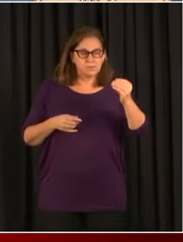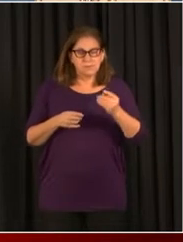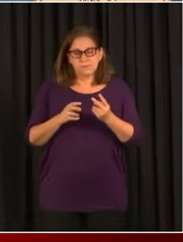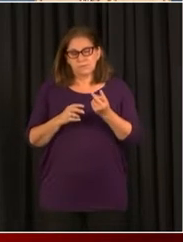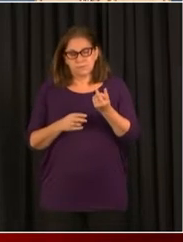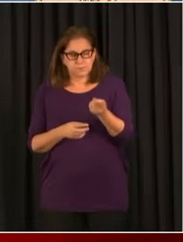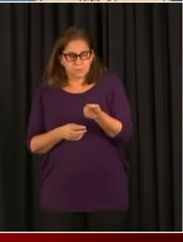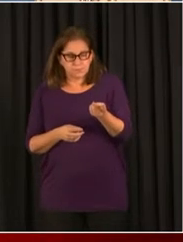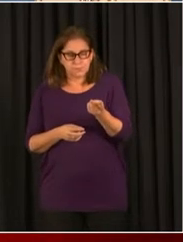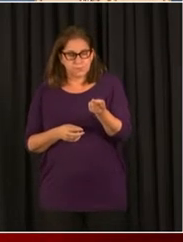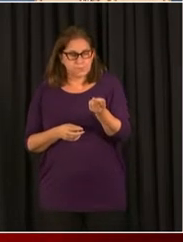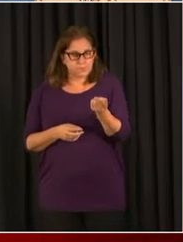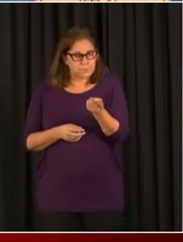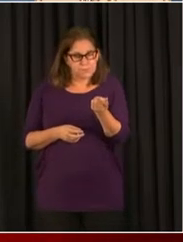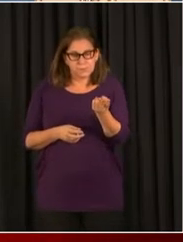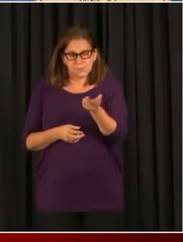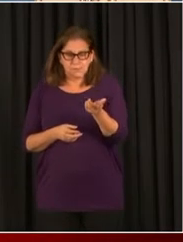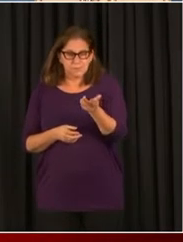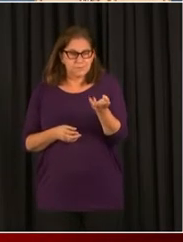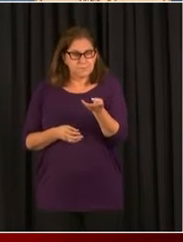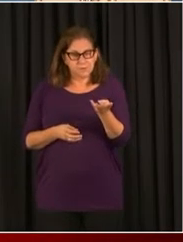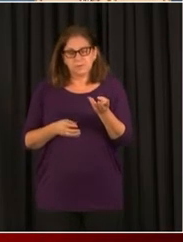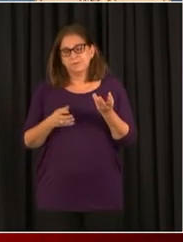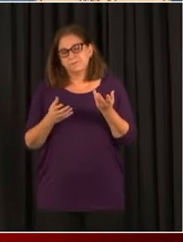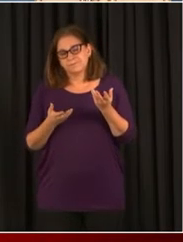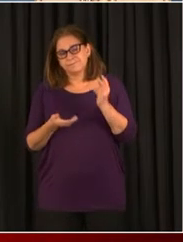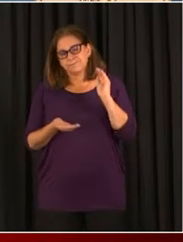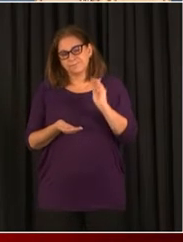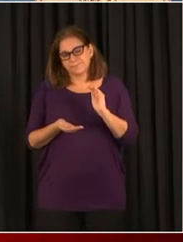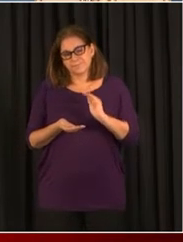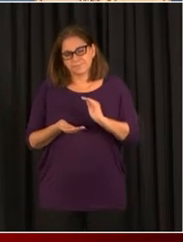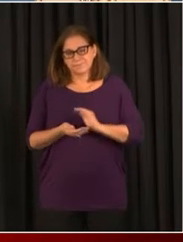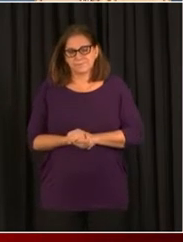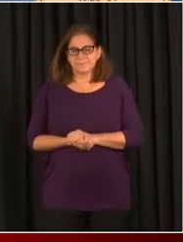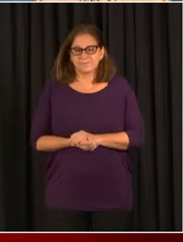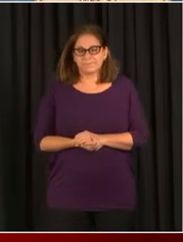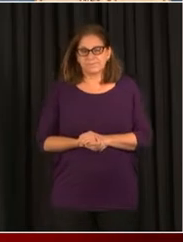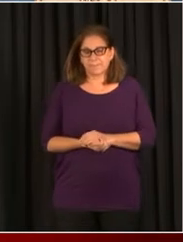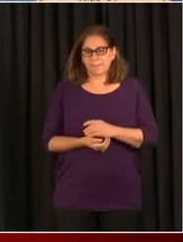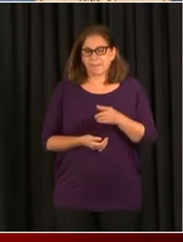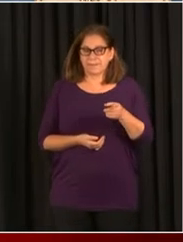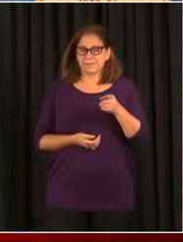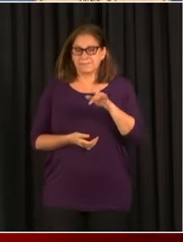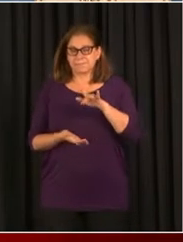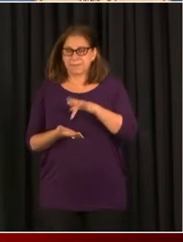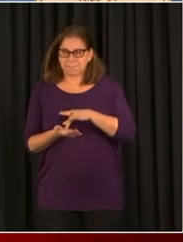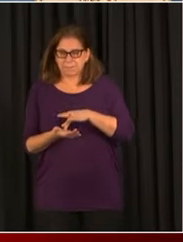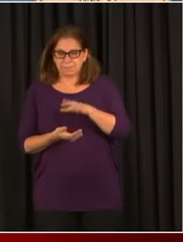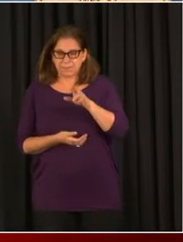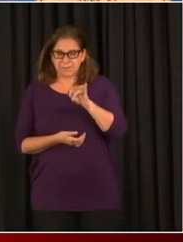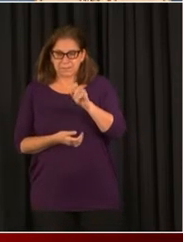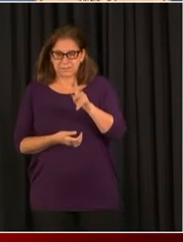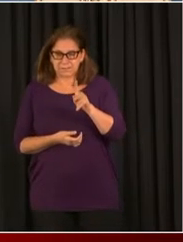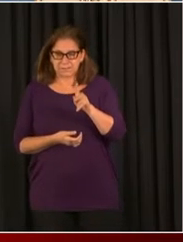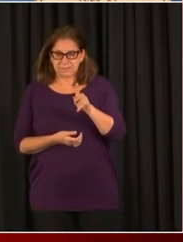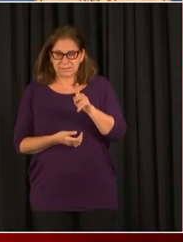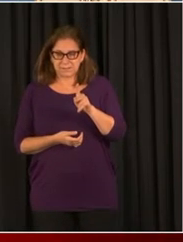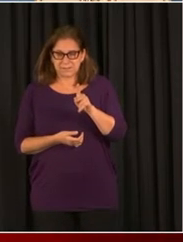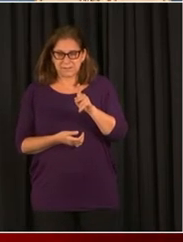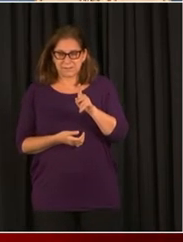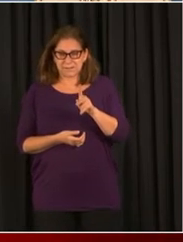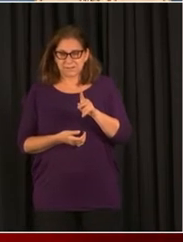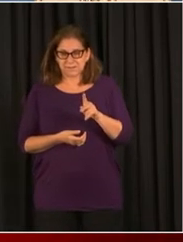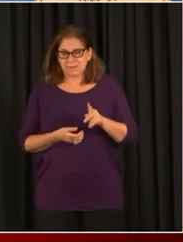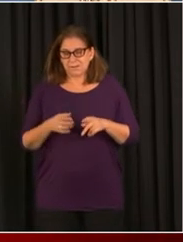encourage, or we advise, a more medium risk activity would be going to a local pumpkin patch, picking apples